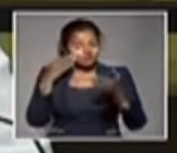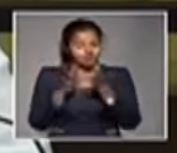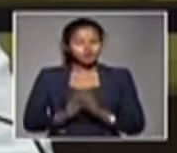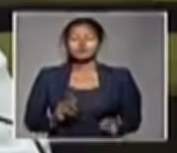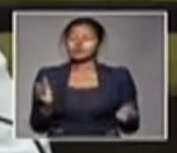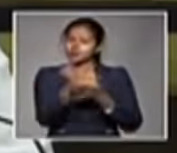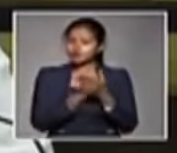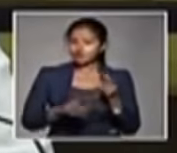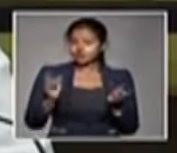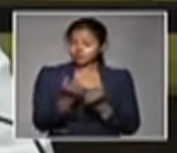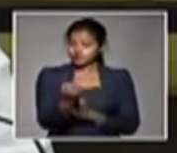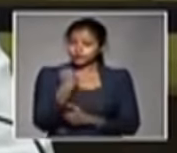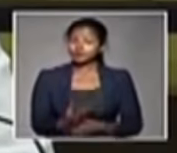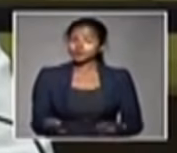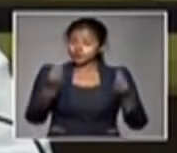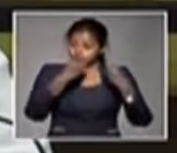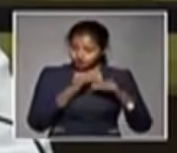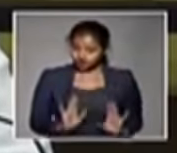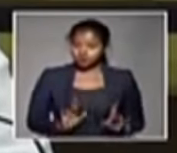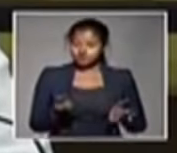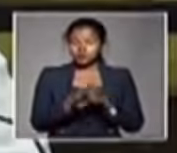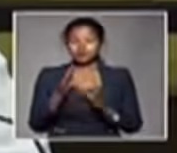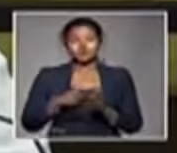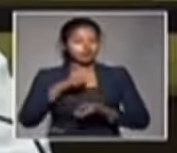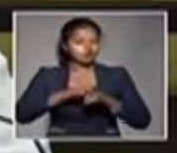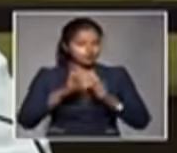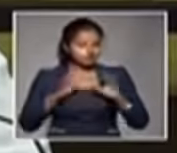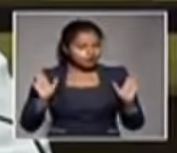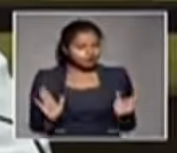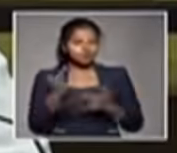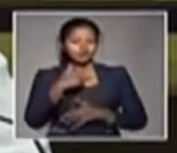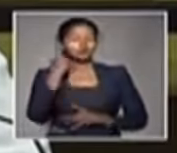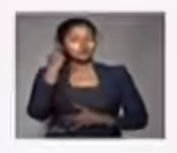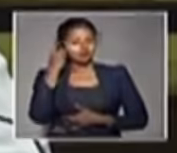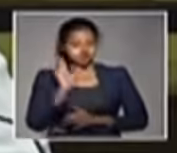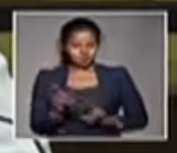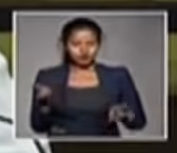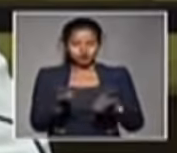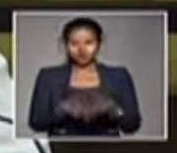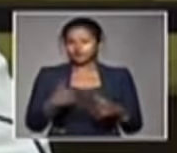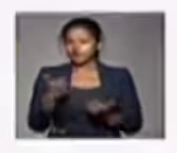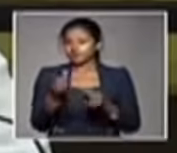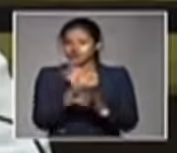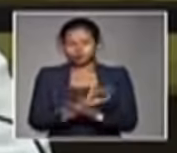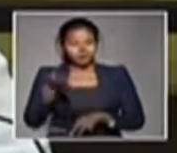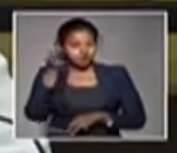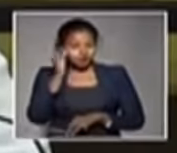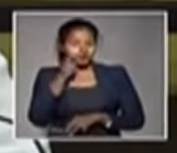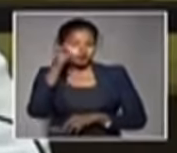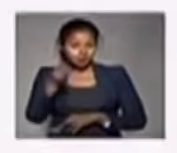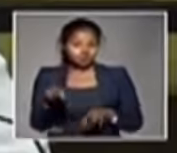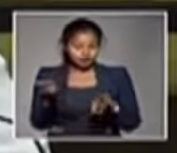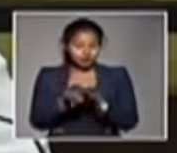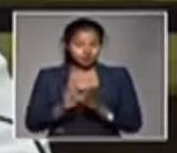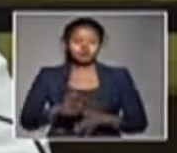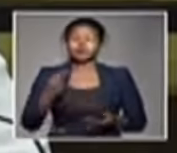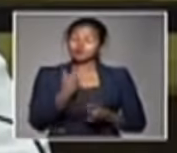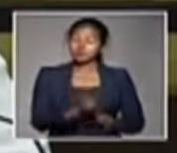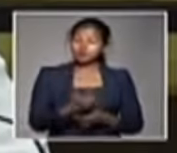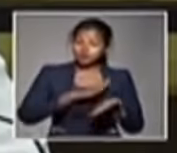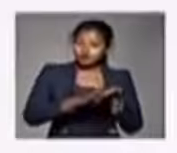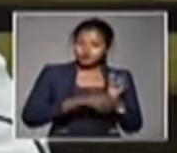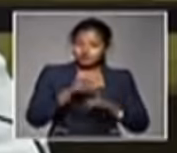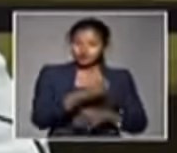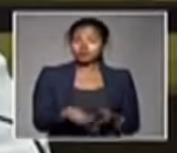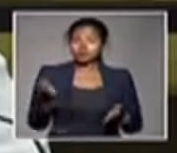those powers to himself. That is what led to the crisis. In my view, it is not right for Maithripala Sirisena, who once supported the decision to weaken